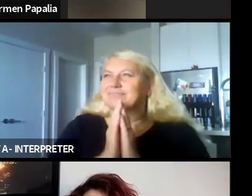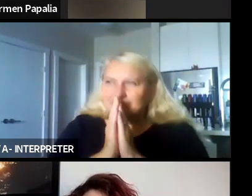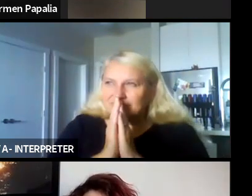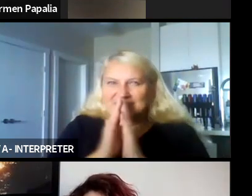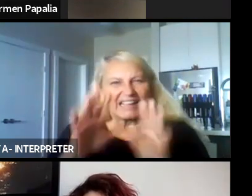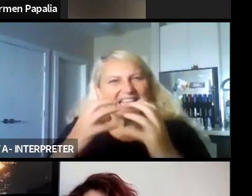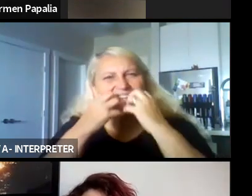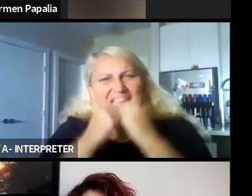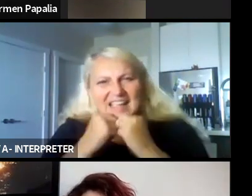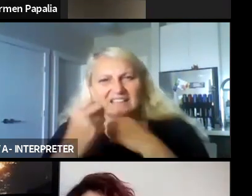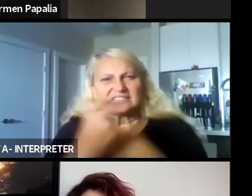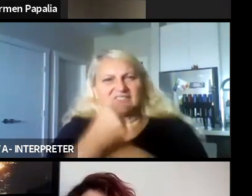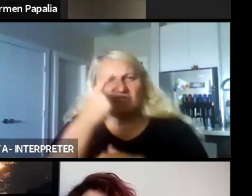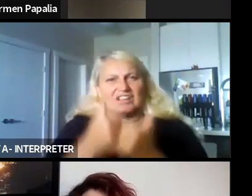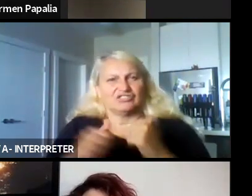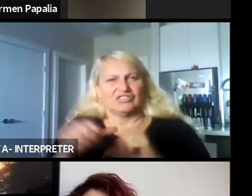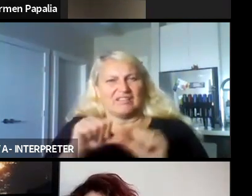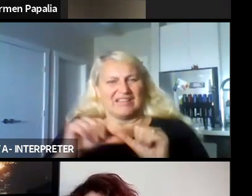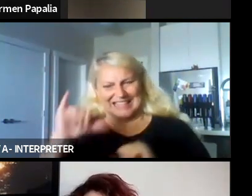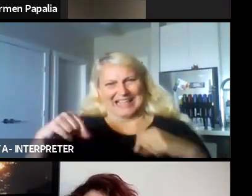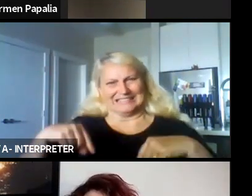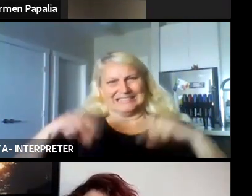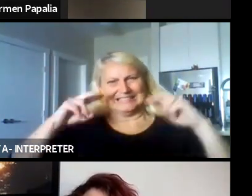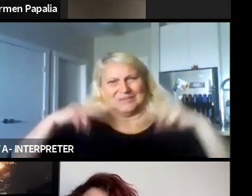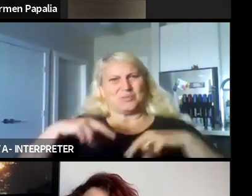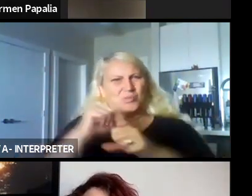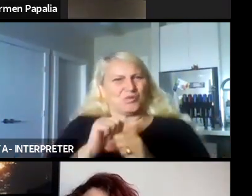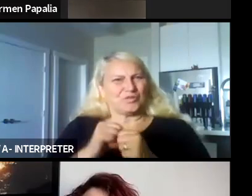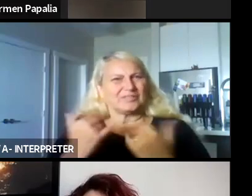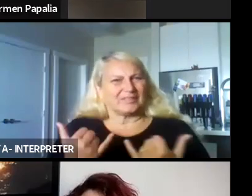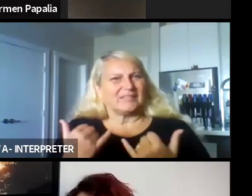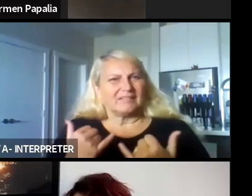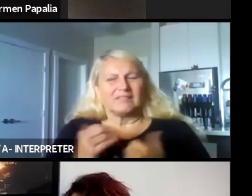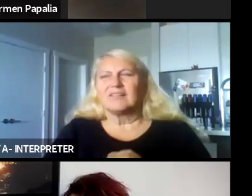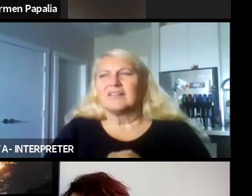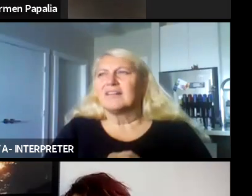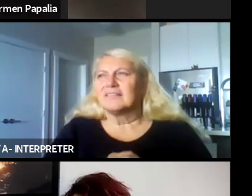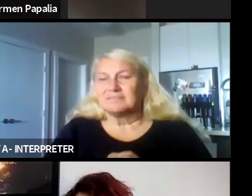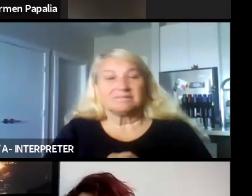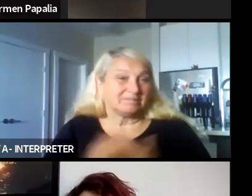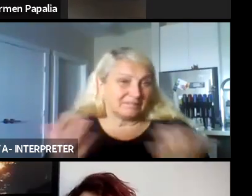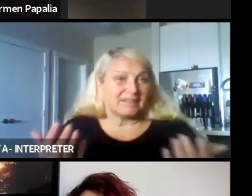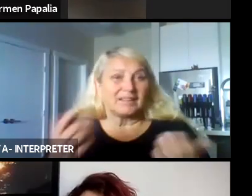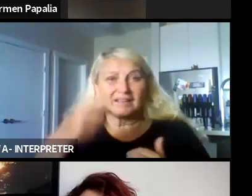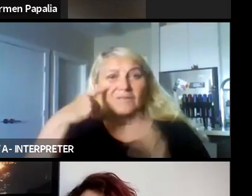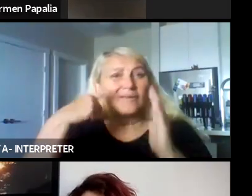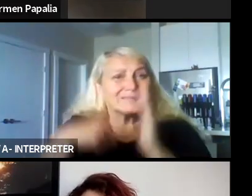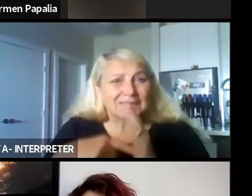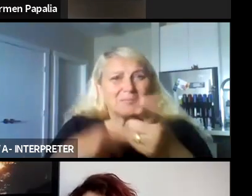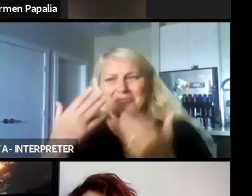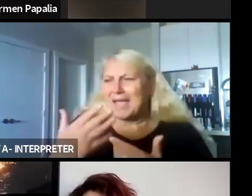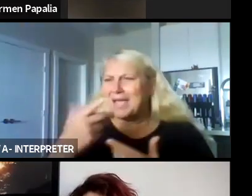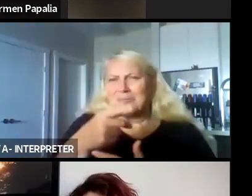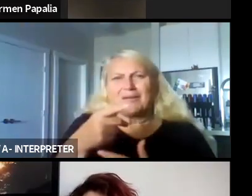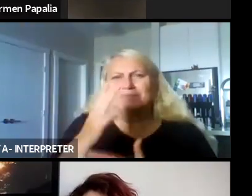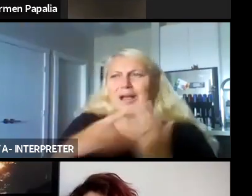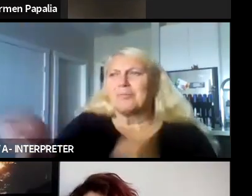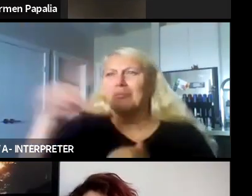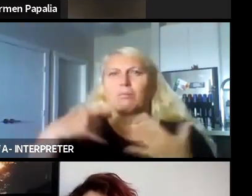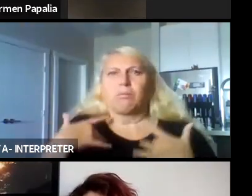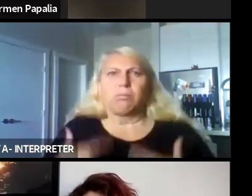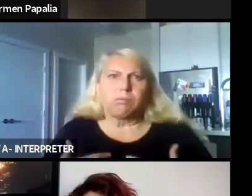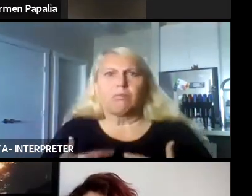caring for ourselves and each other is the work right now. And so yeah, sending a text message and saying, you did amazing work today.